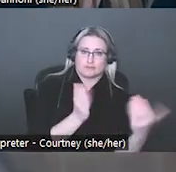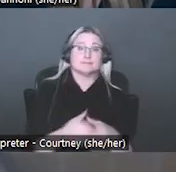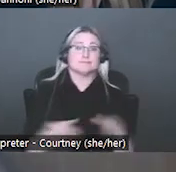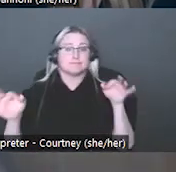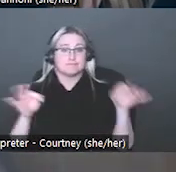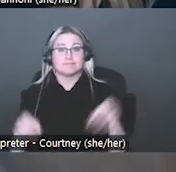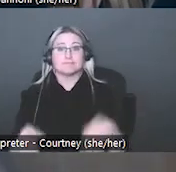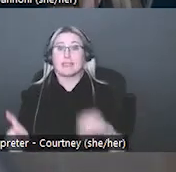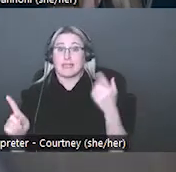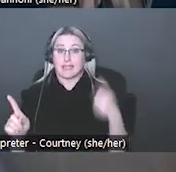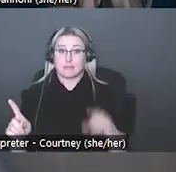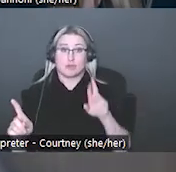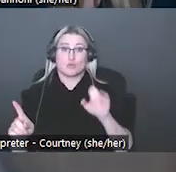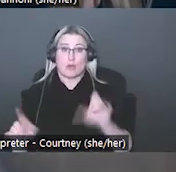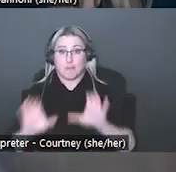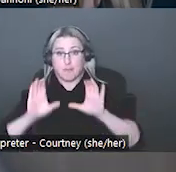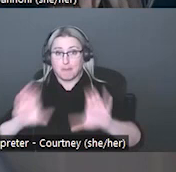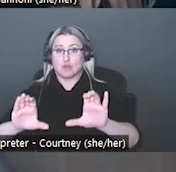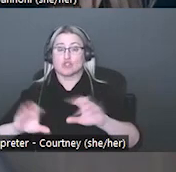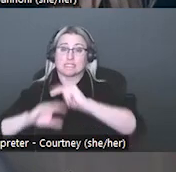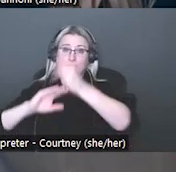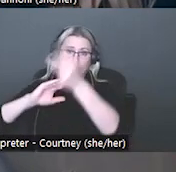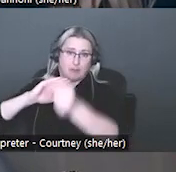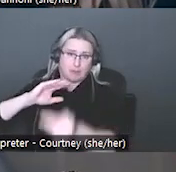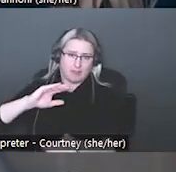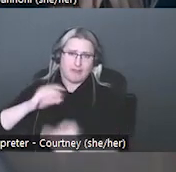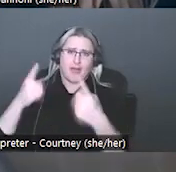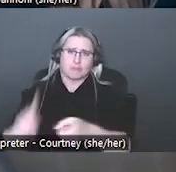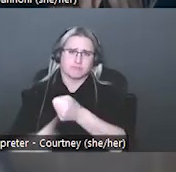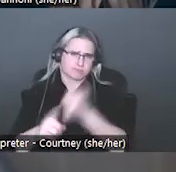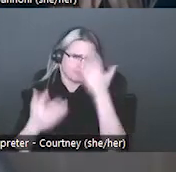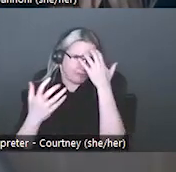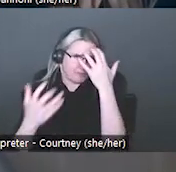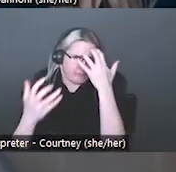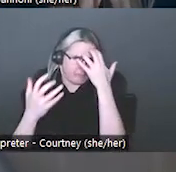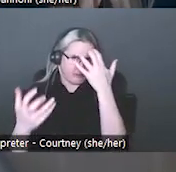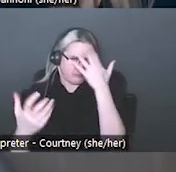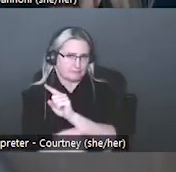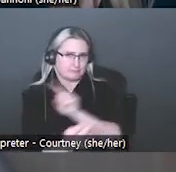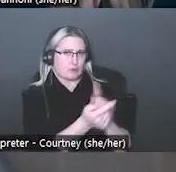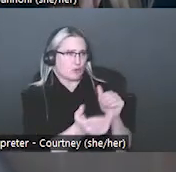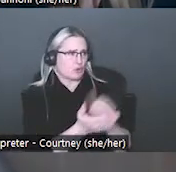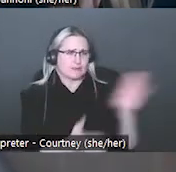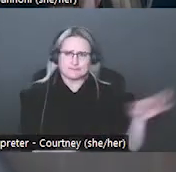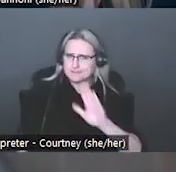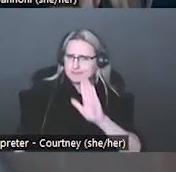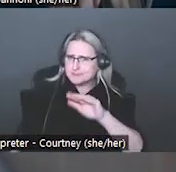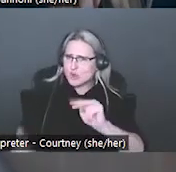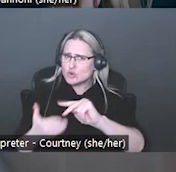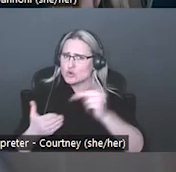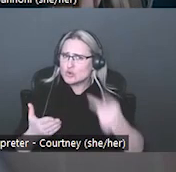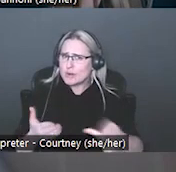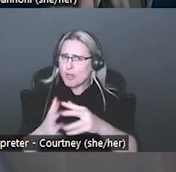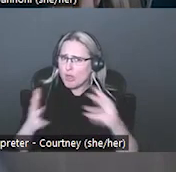a doctor after Riley pushed her down the stairs and she began having intense migraines. The doctor asked if she tripped a lot since she doesn't move around a